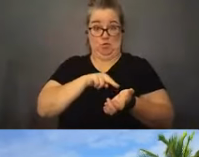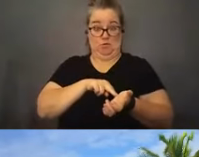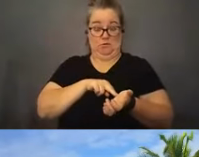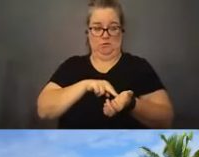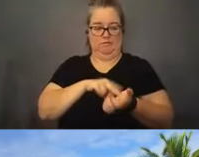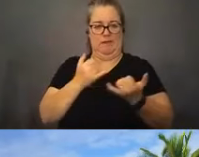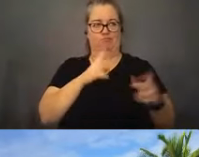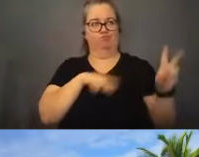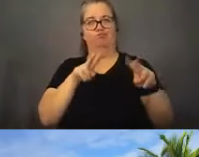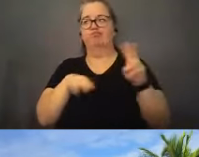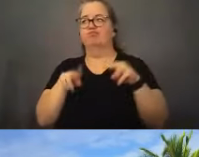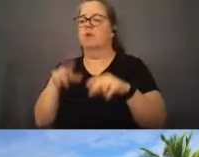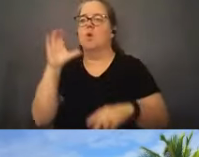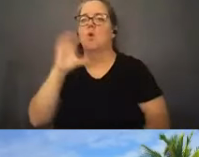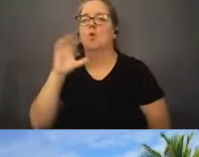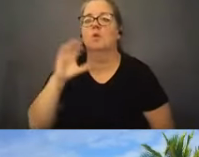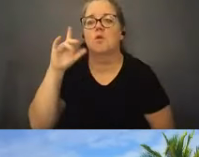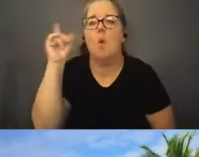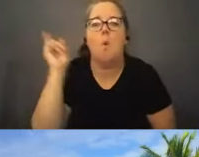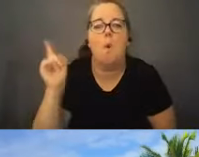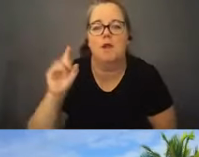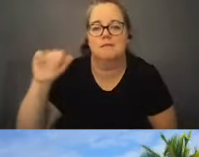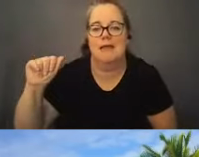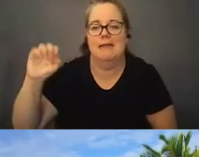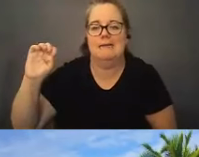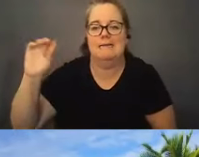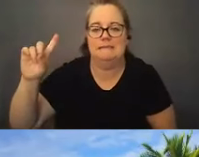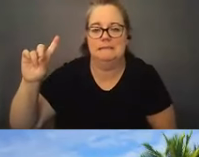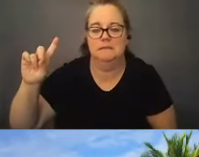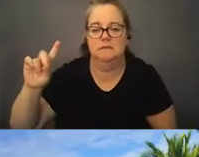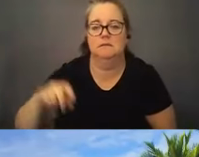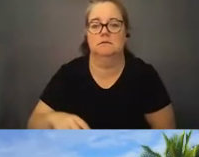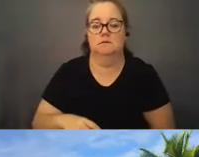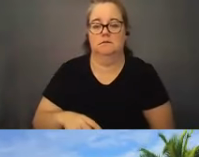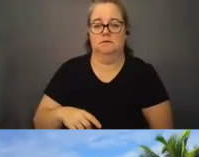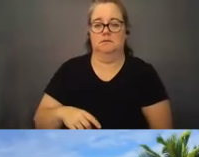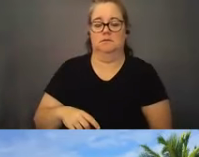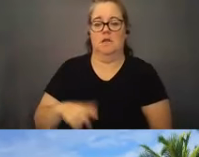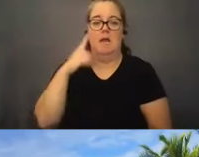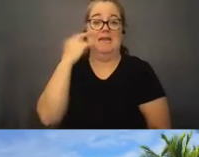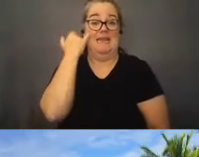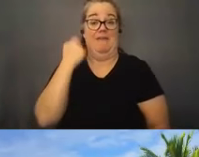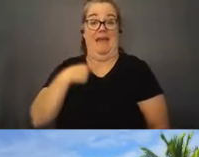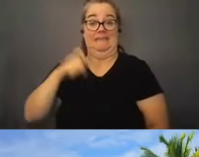a building, I'm kind of looking around like, where's the AED? In case I need to get it.